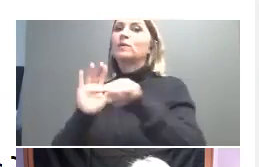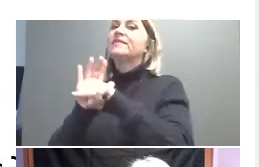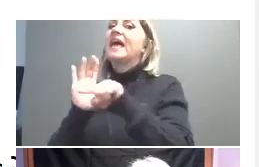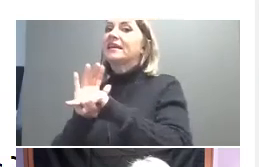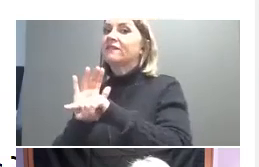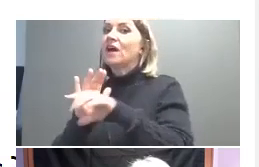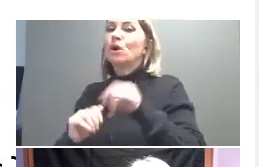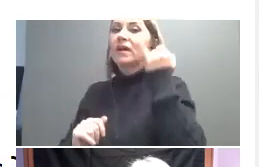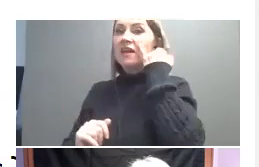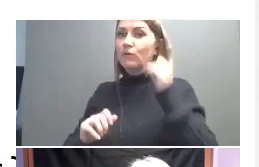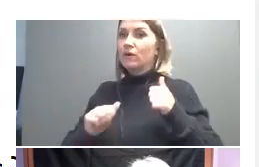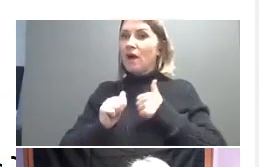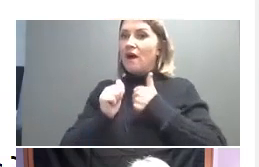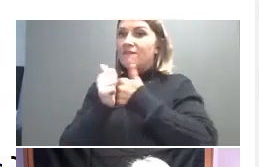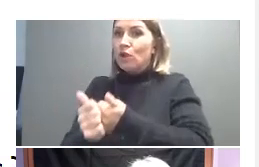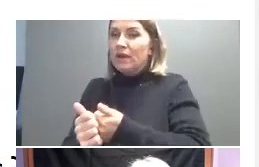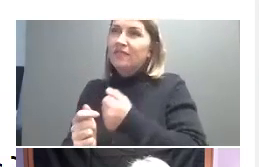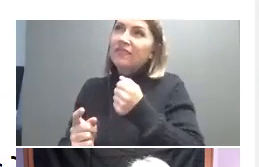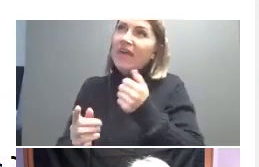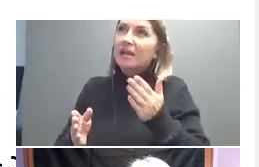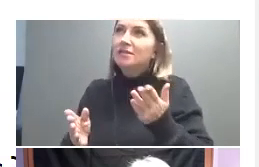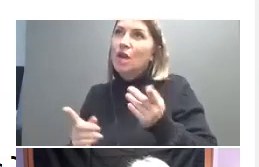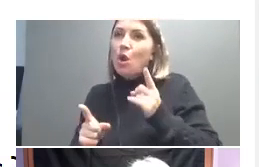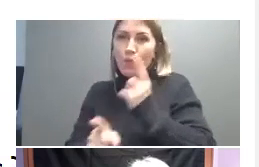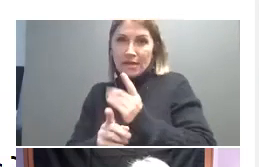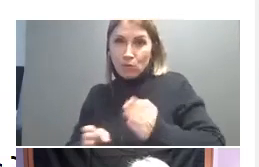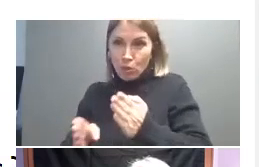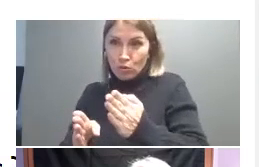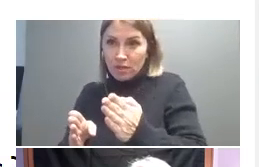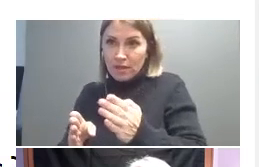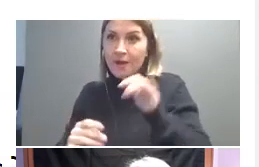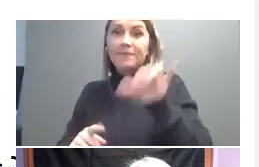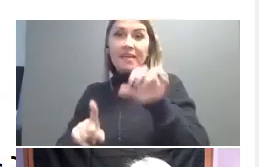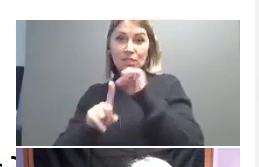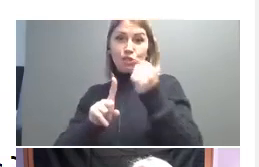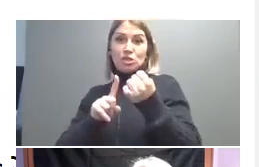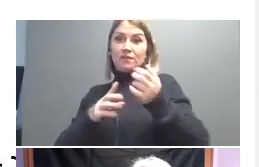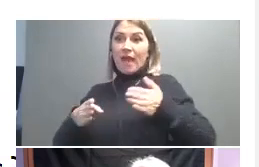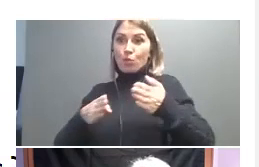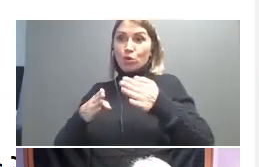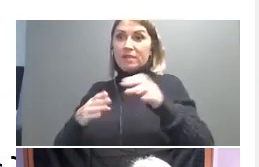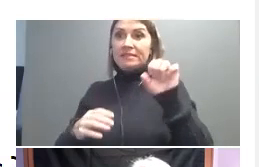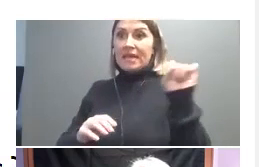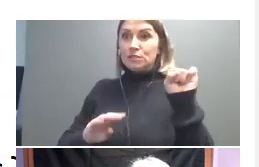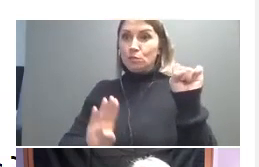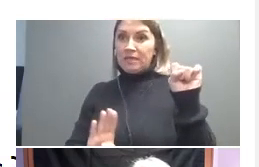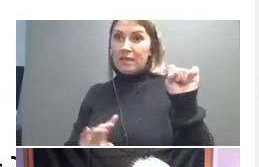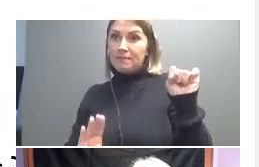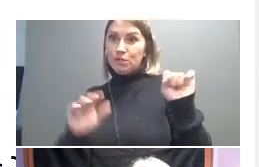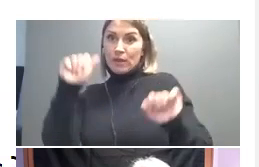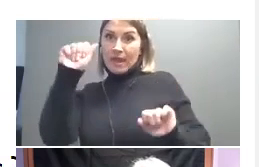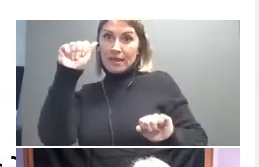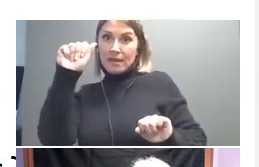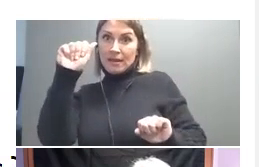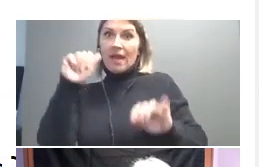we are following the correct, so to speak, correct route, in that scenario, the route is S to B and B to A. Then